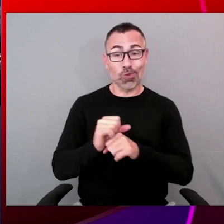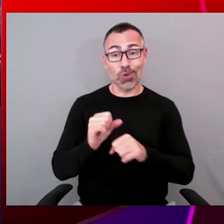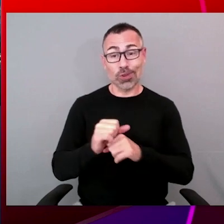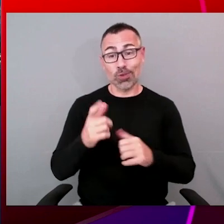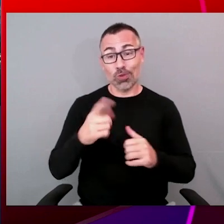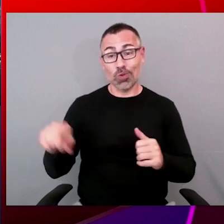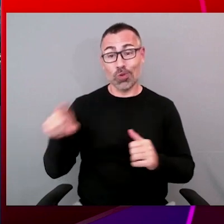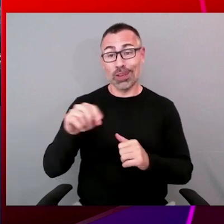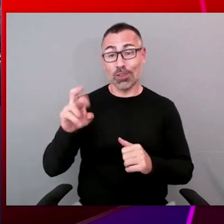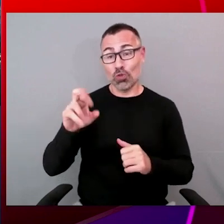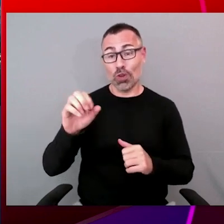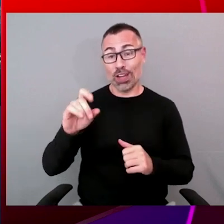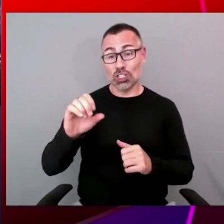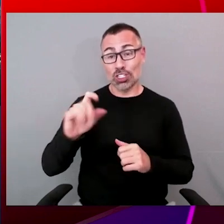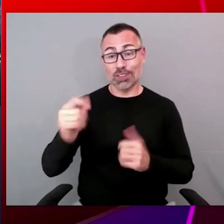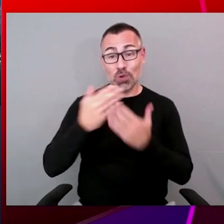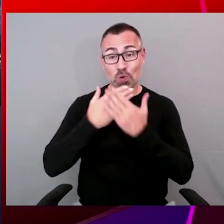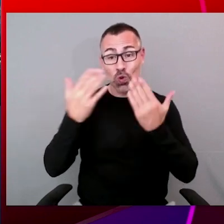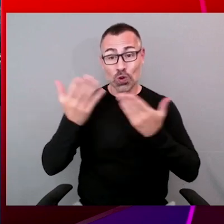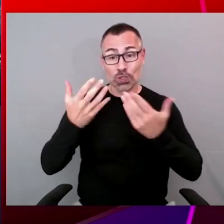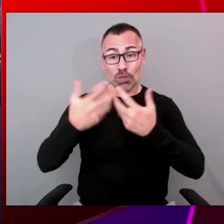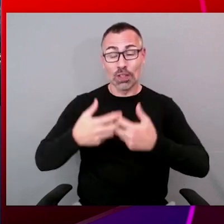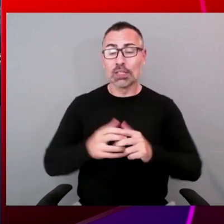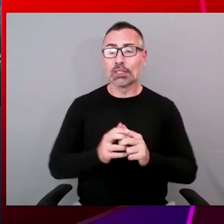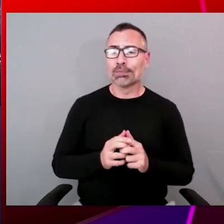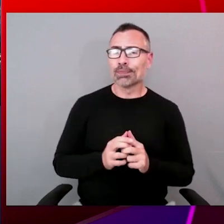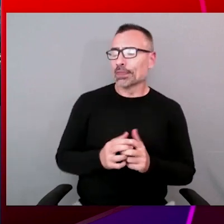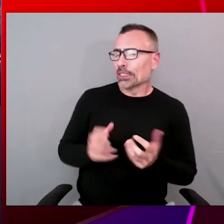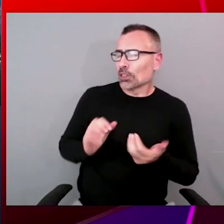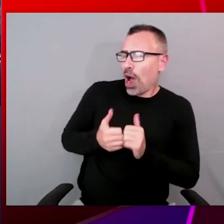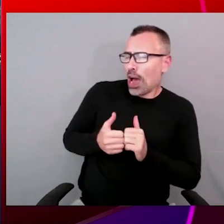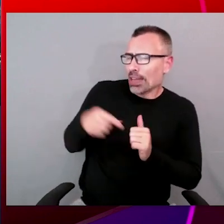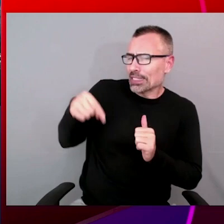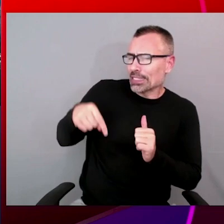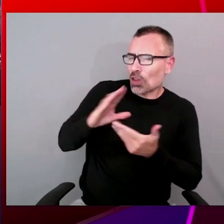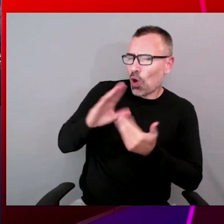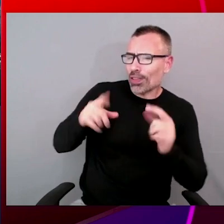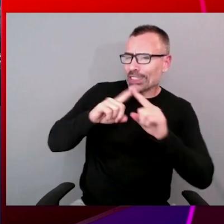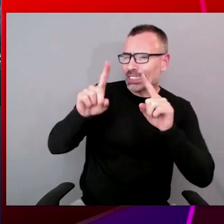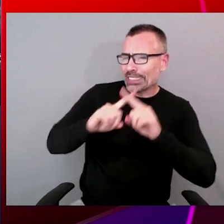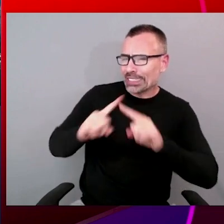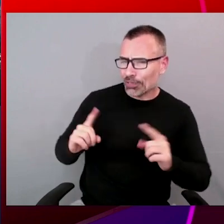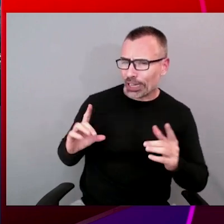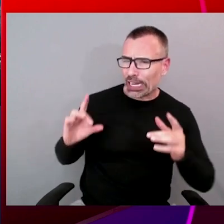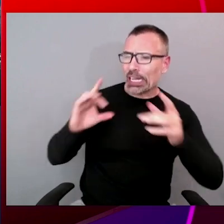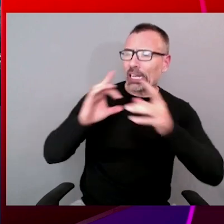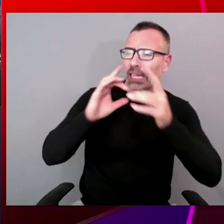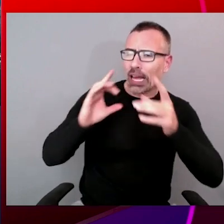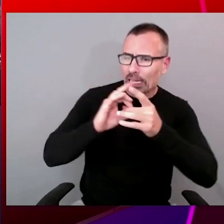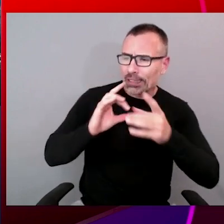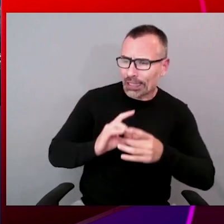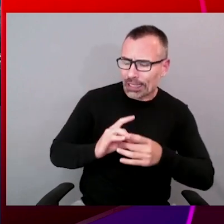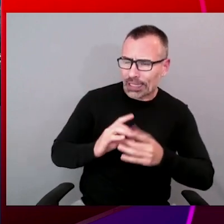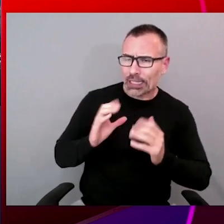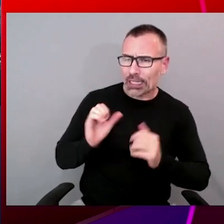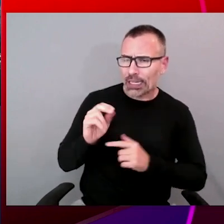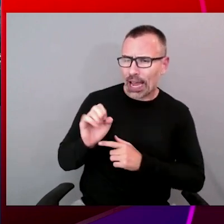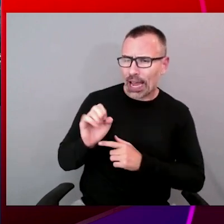does all these different connectors kind of fit into someone's analytics strategy? Yeah, it's a good question.